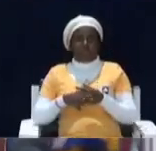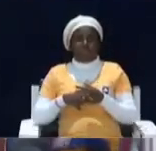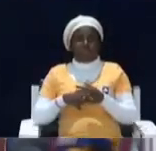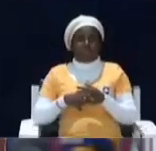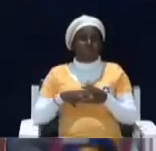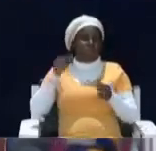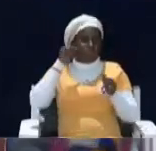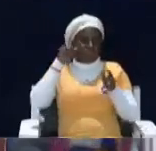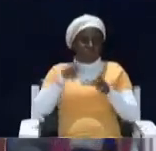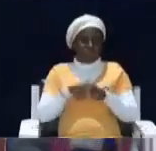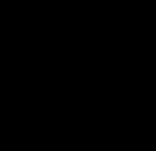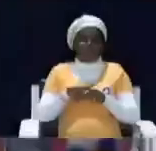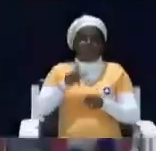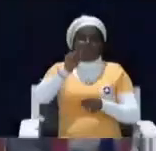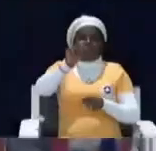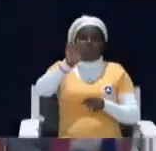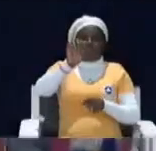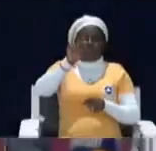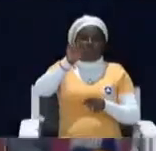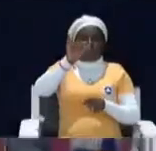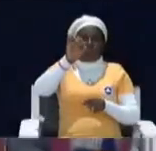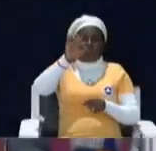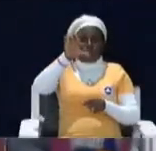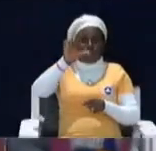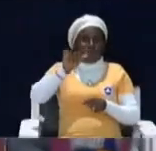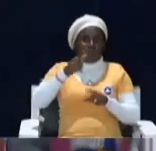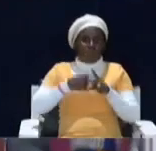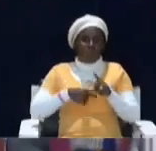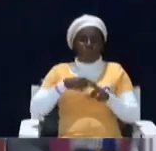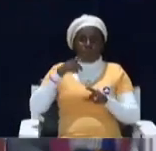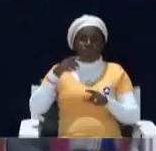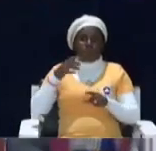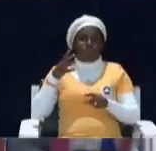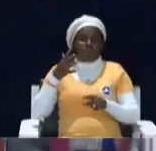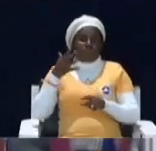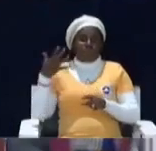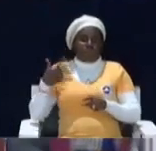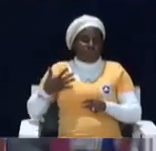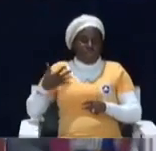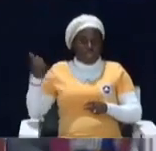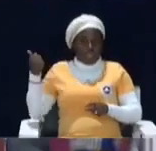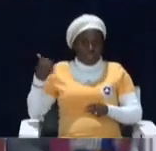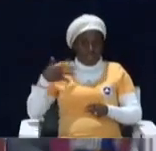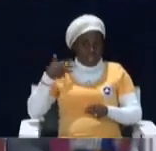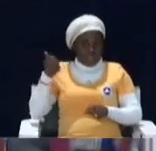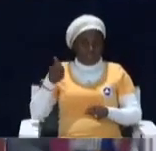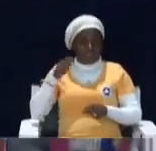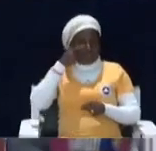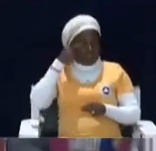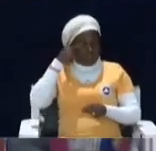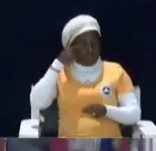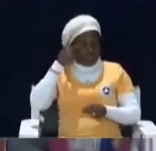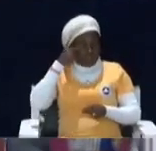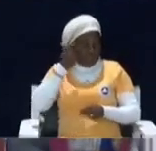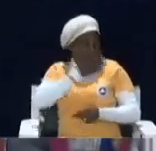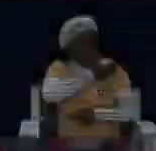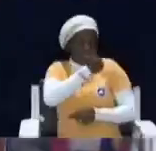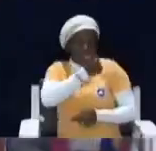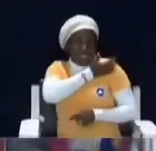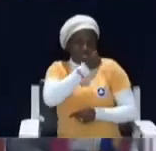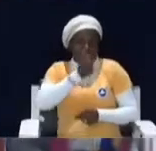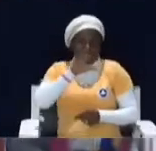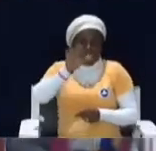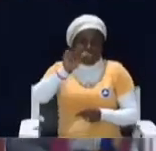Sister Moteniola Adeyemi from Canada, she discovered a lump in one of her breasts, and